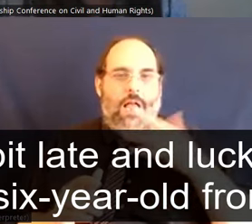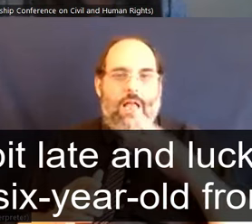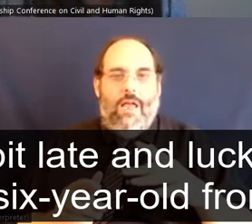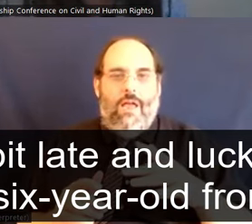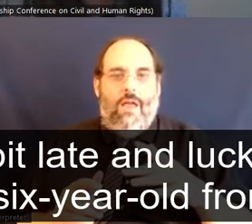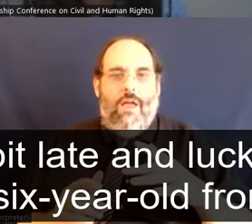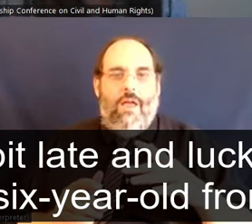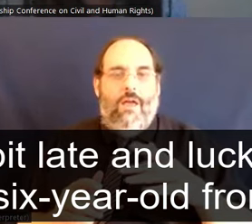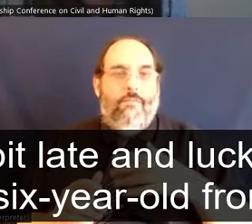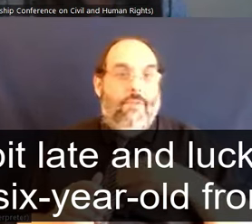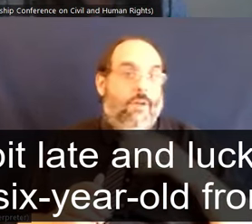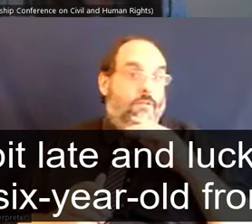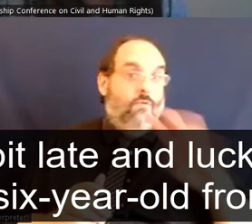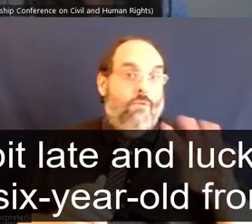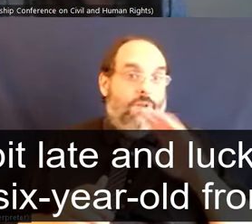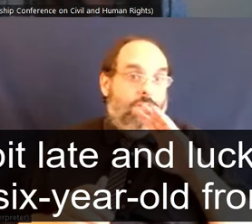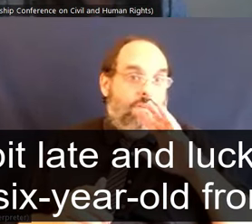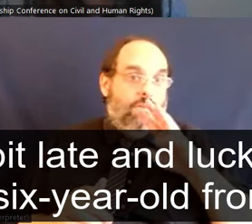my 4 and my 6-year-old